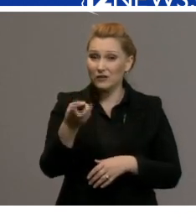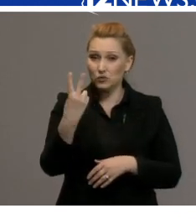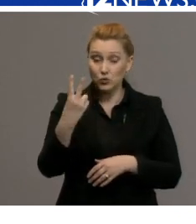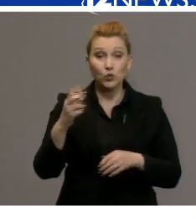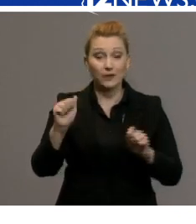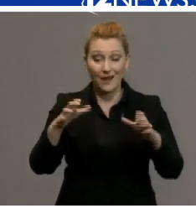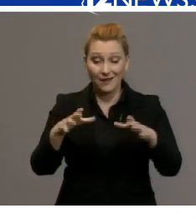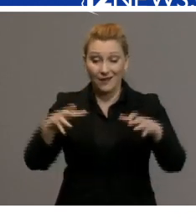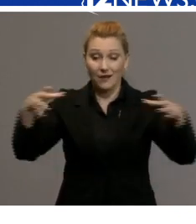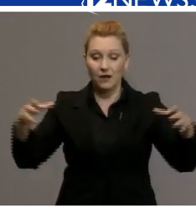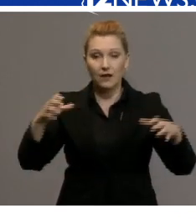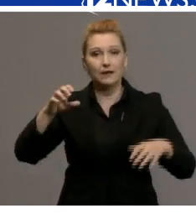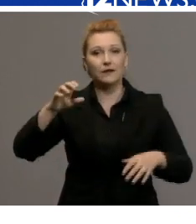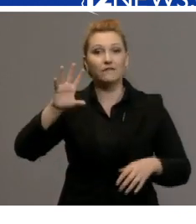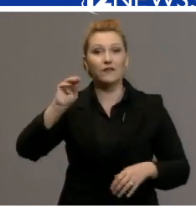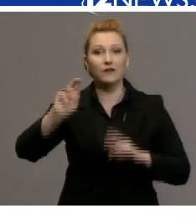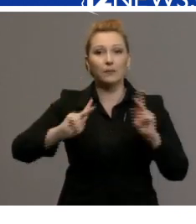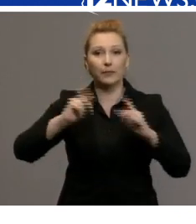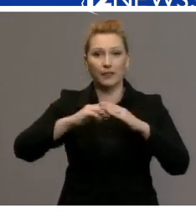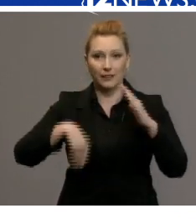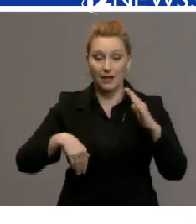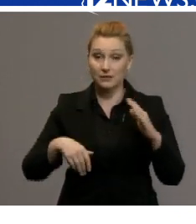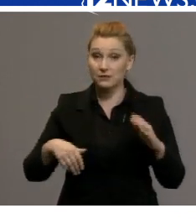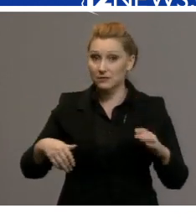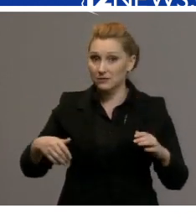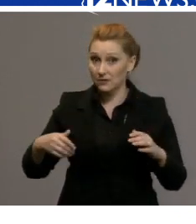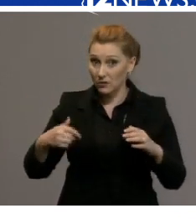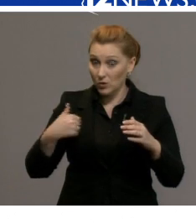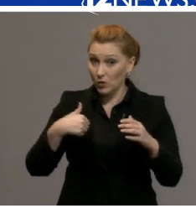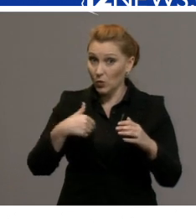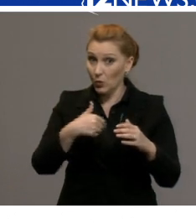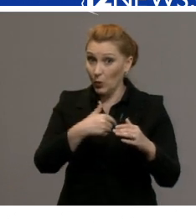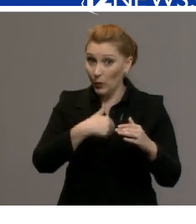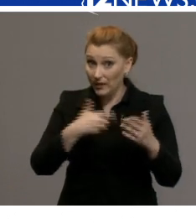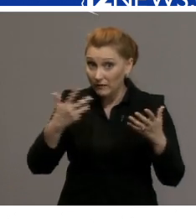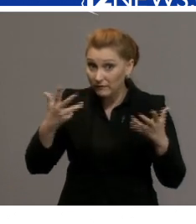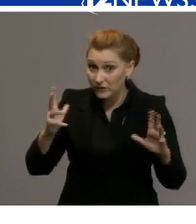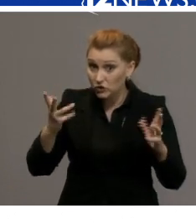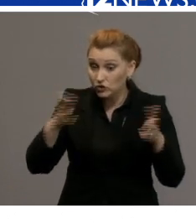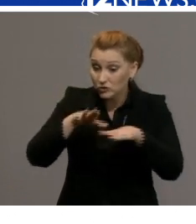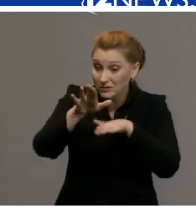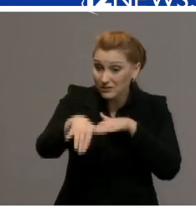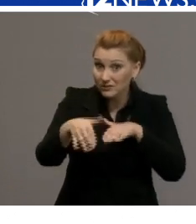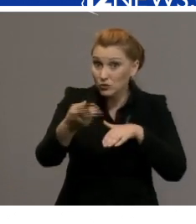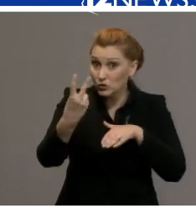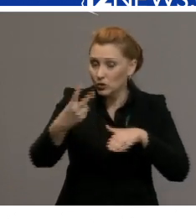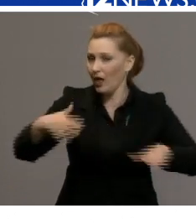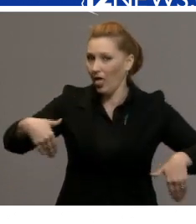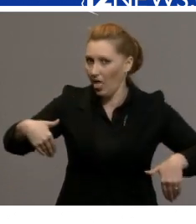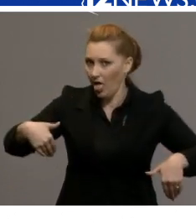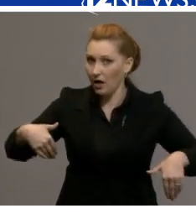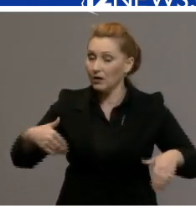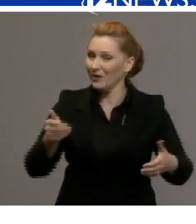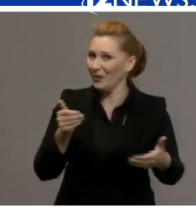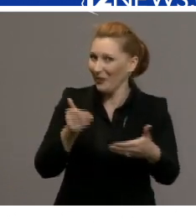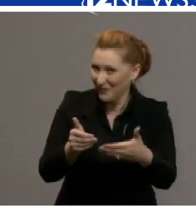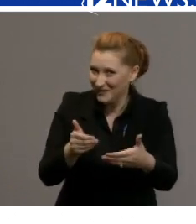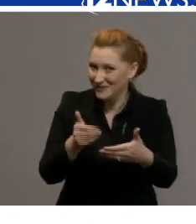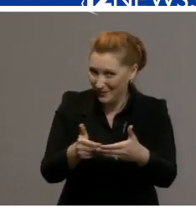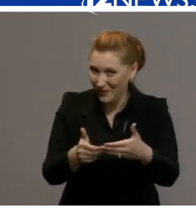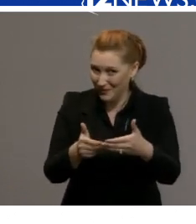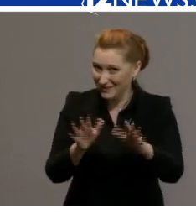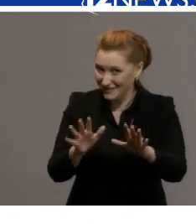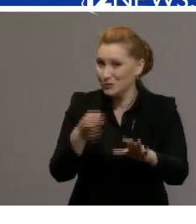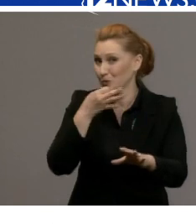phase 2 yet. We're very close. We're headed in the right direction. So it's going to continue to be